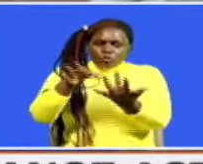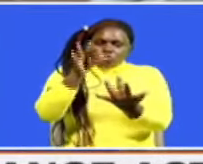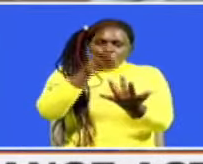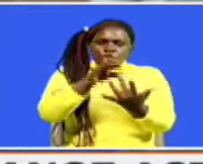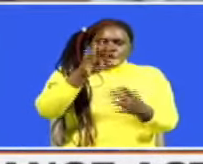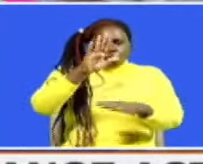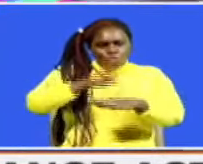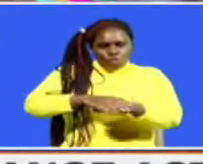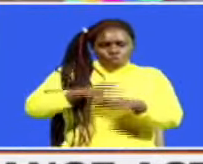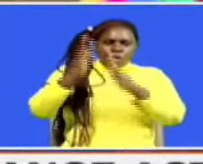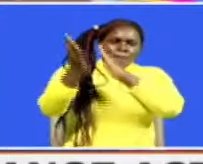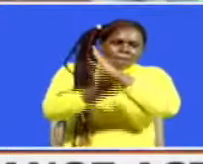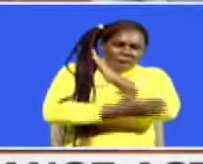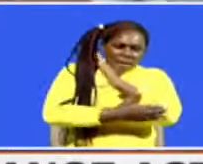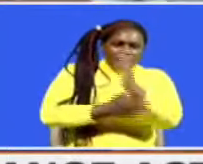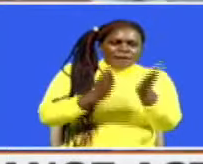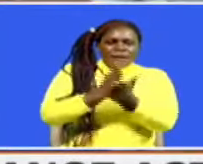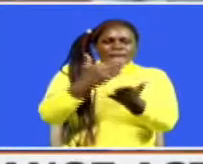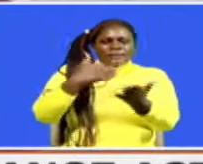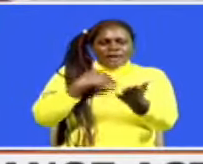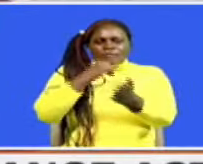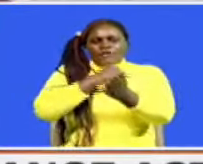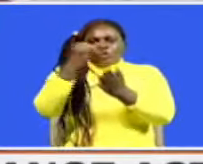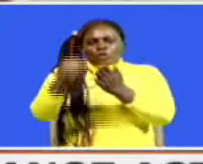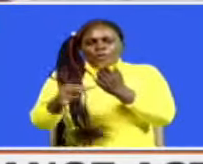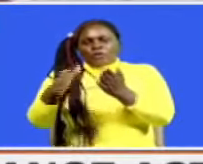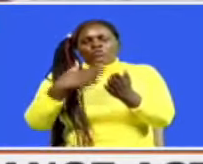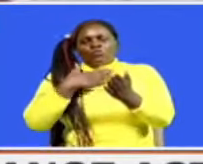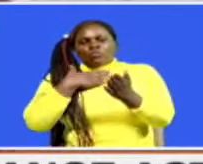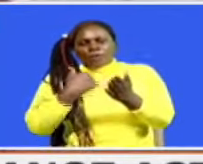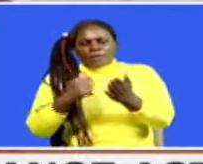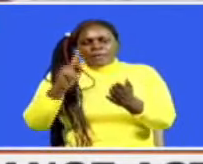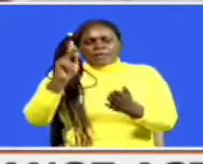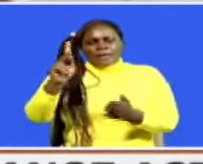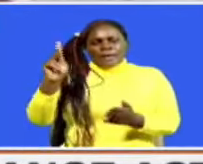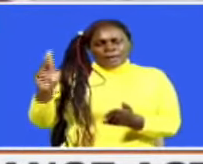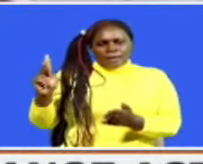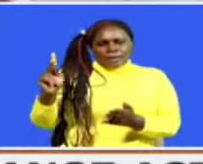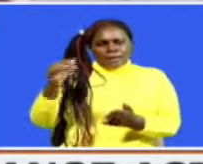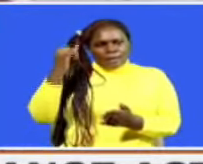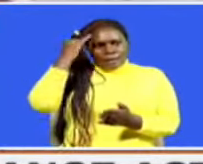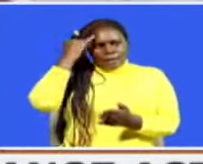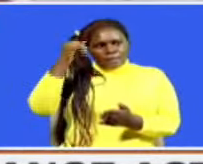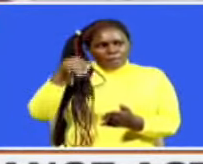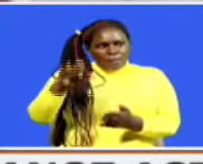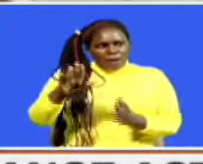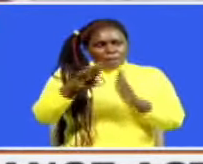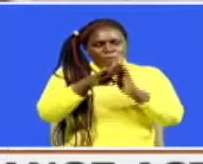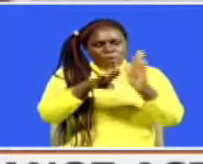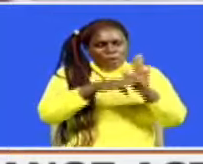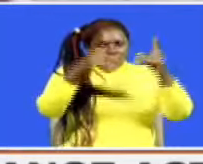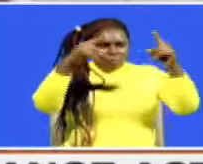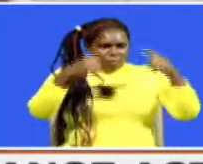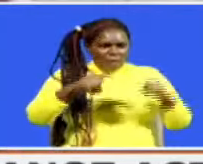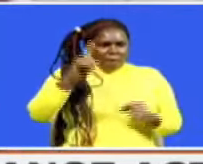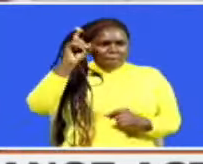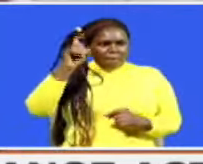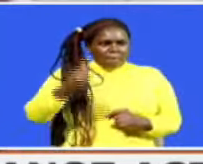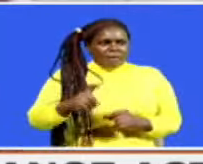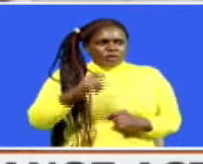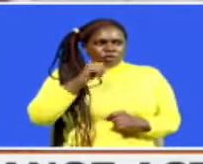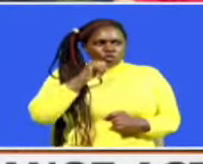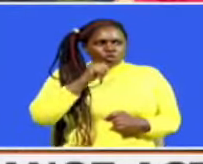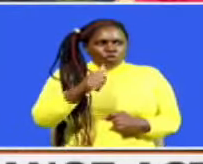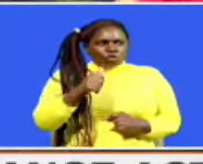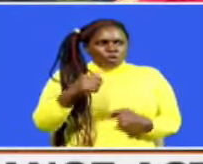is good and what is bad? You have a right to choose the insurance you want. Kenya Kwanza, ideally they want this program to succeed, they should also not